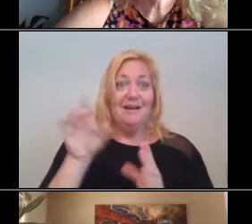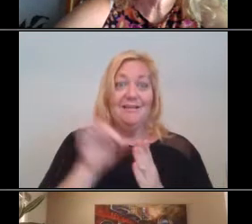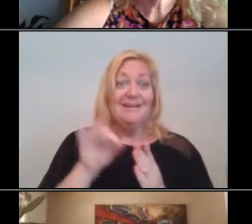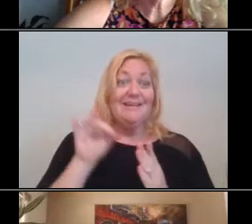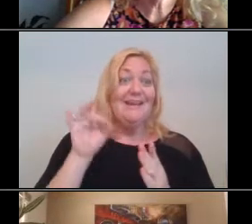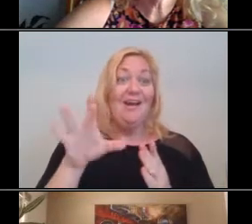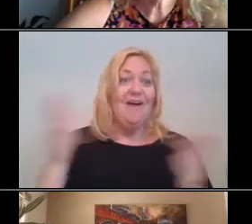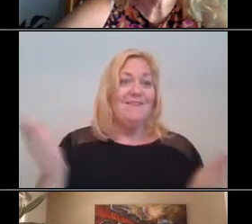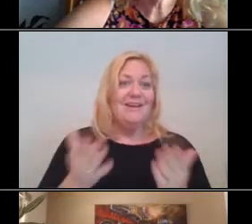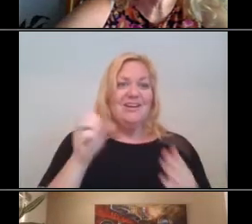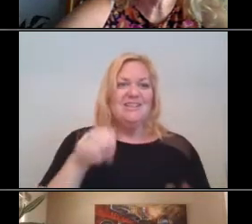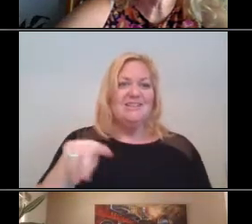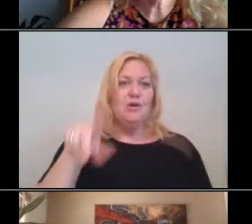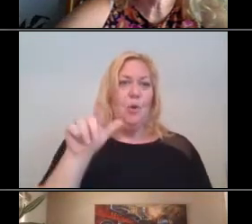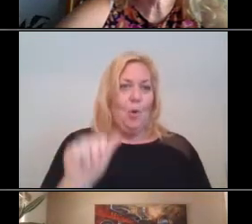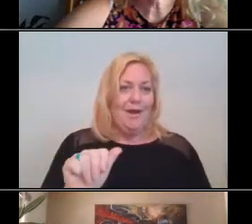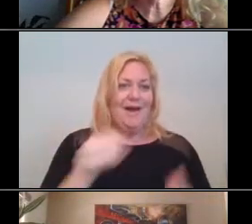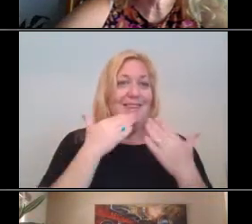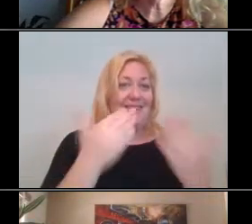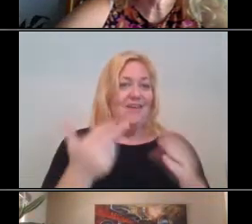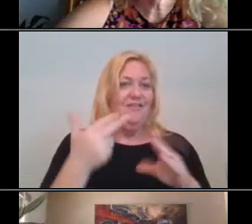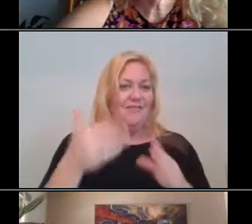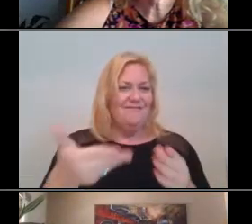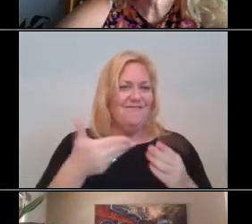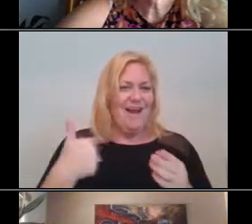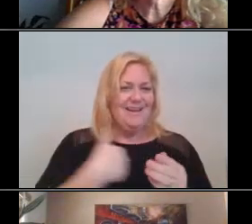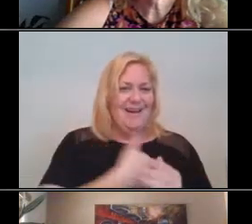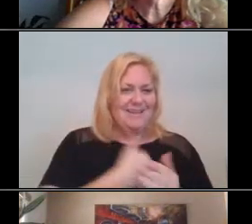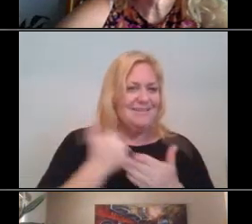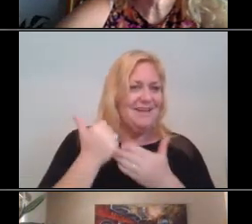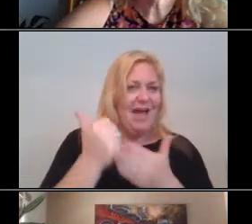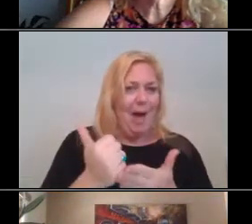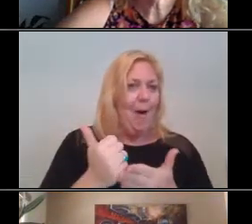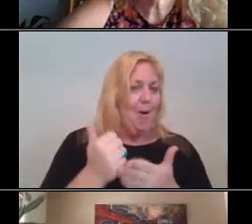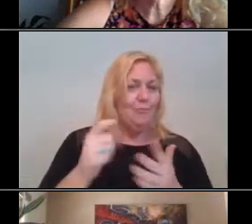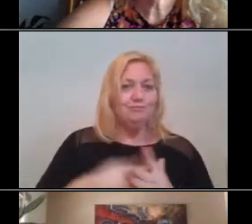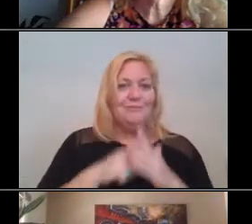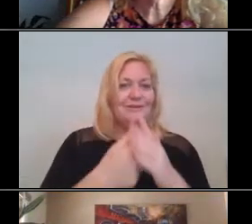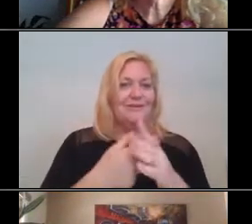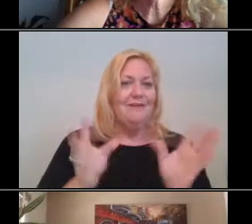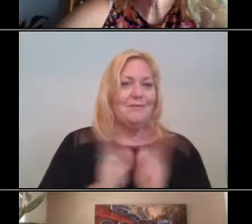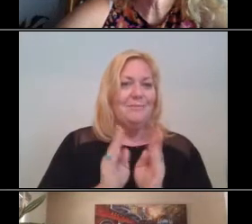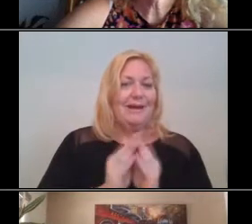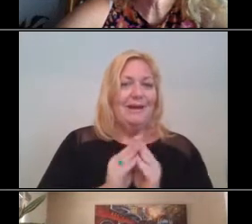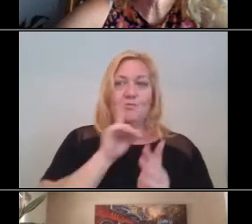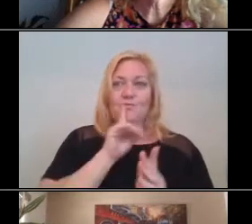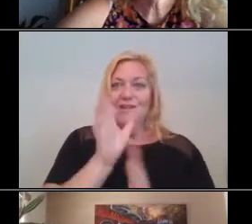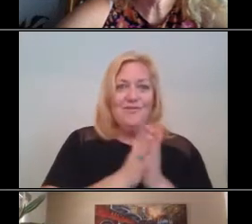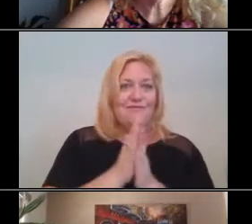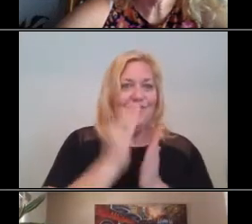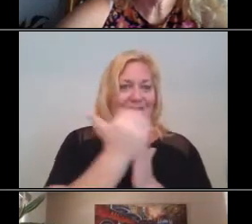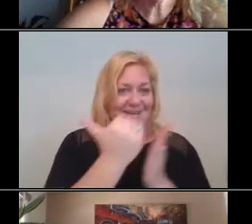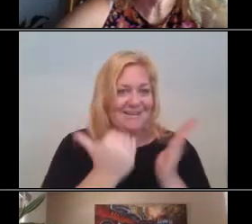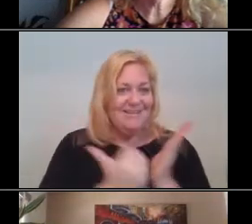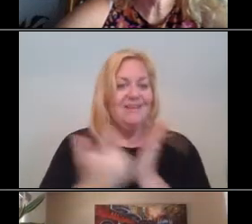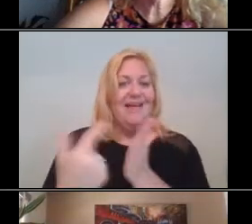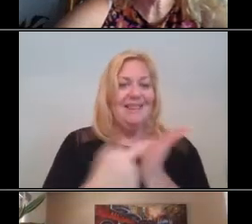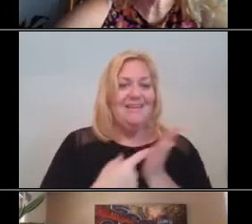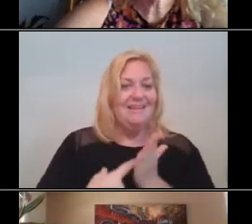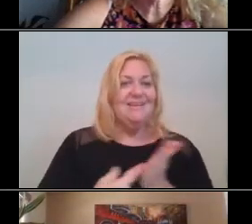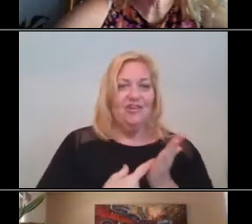Sequoia. Thank you for inviting us to kind of help kick off the meeting. really looking forward to the agenda and the discussion,